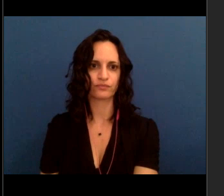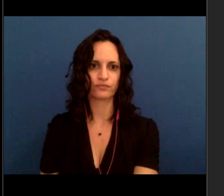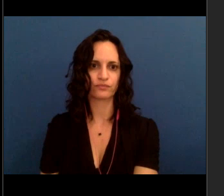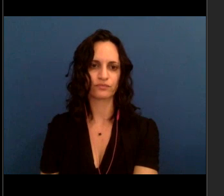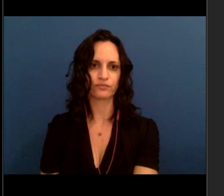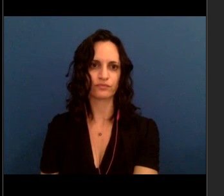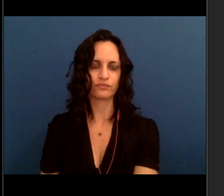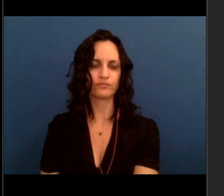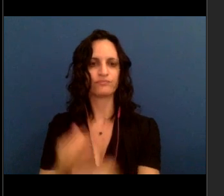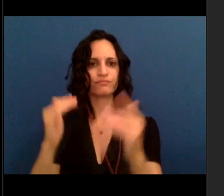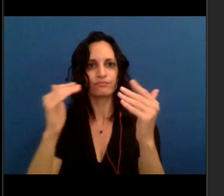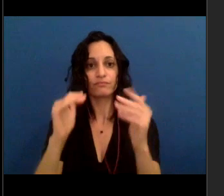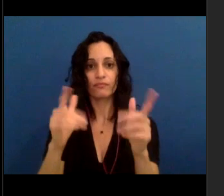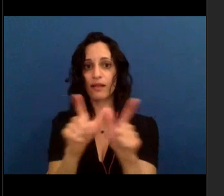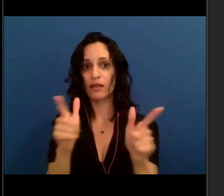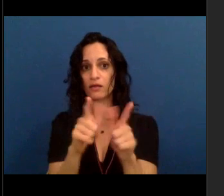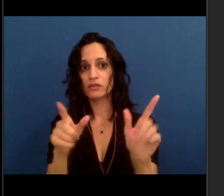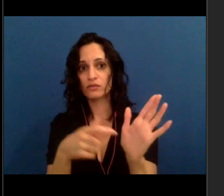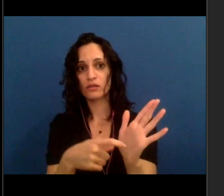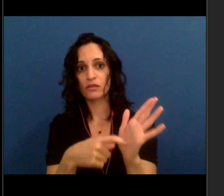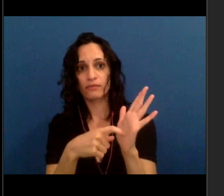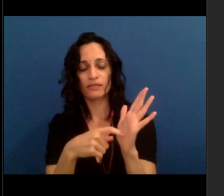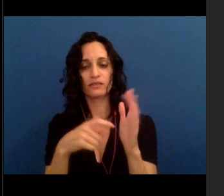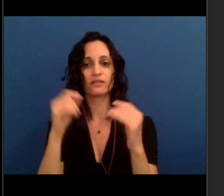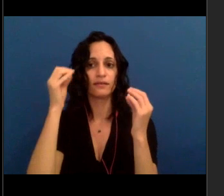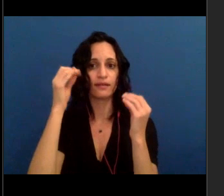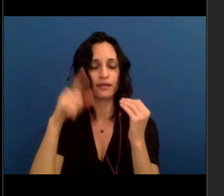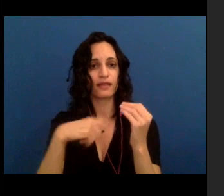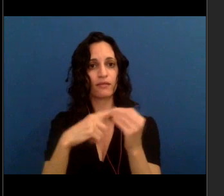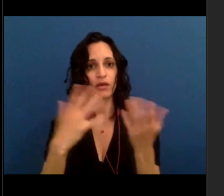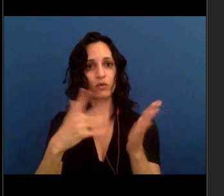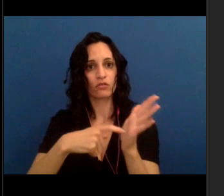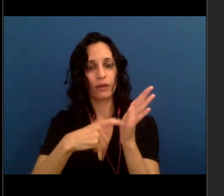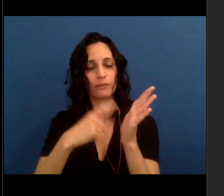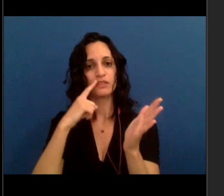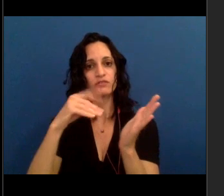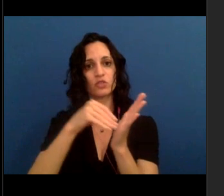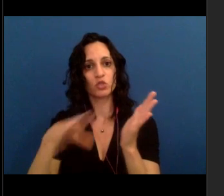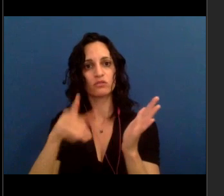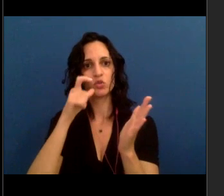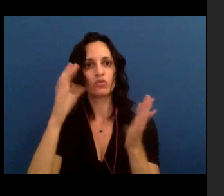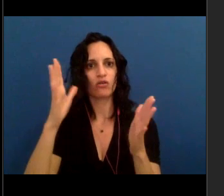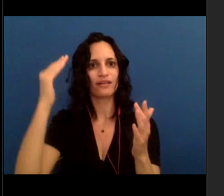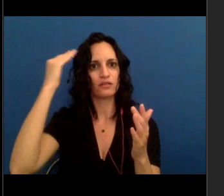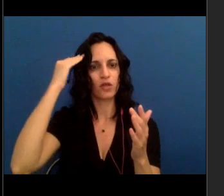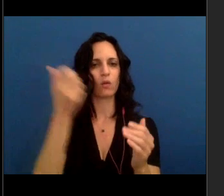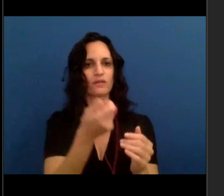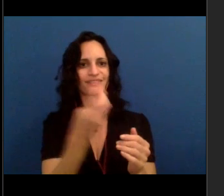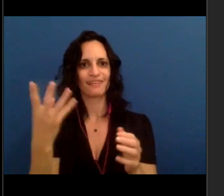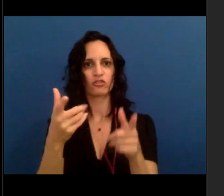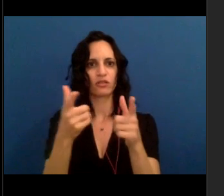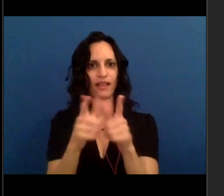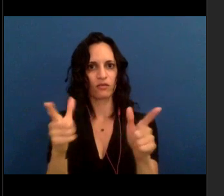As far as language requirements, thinking about what are the requirements for students who already know multiple languages, since that's often the case,